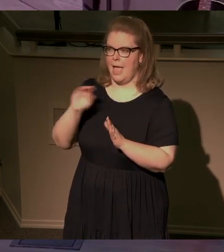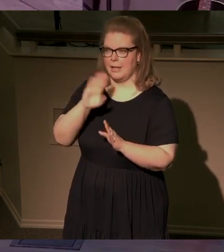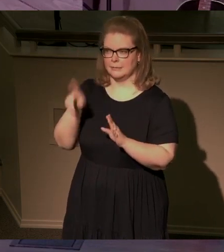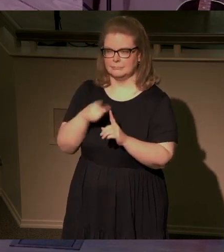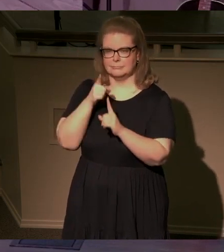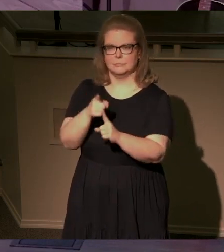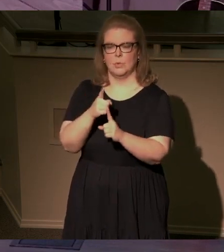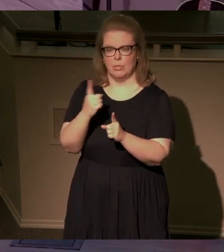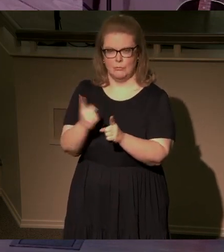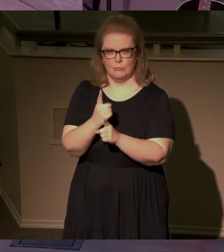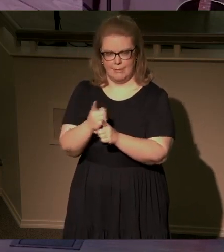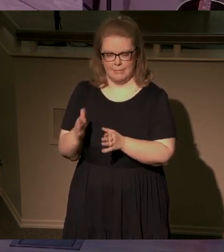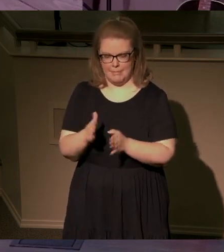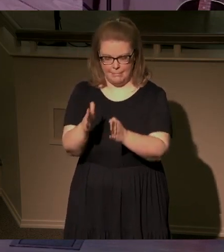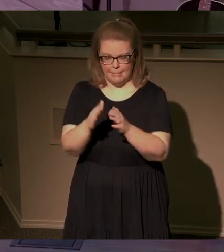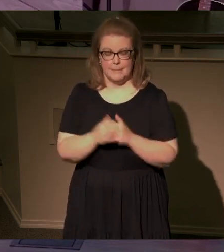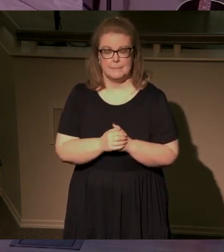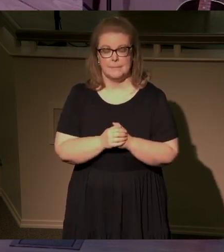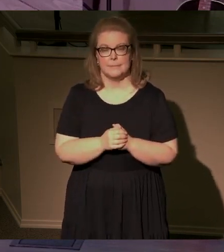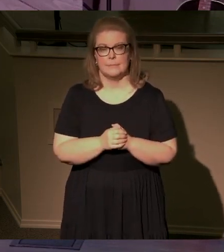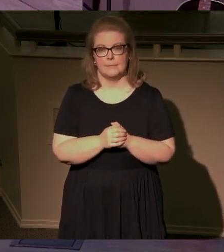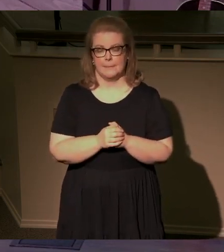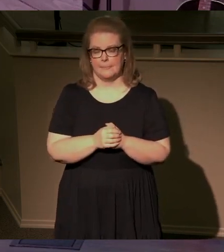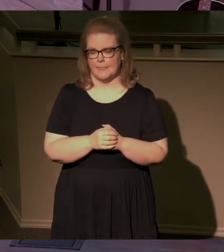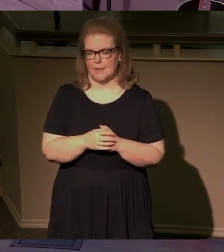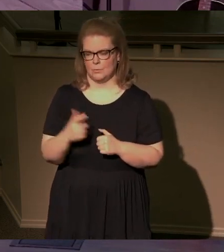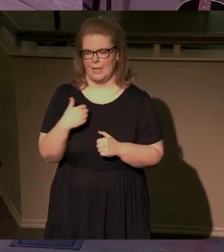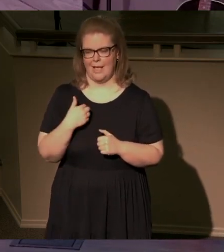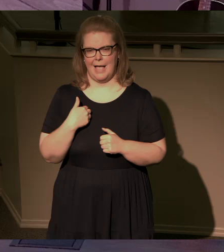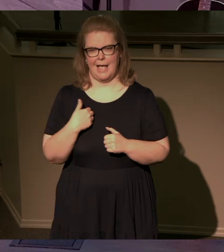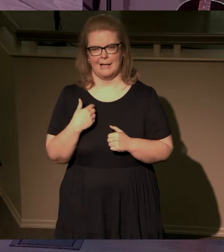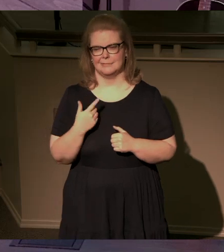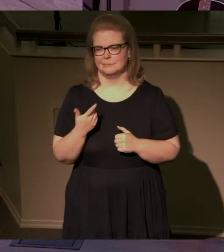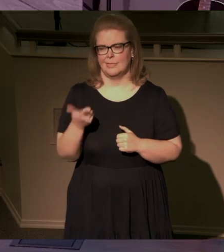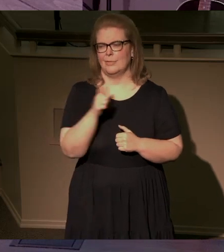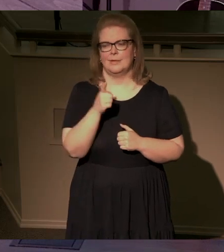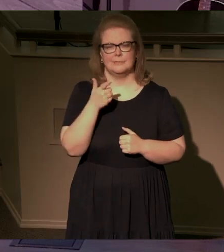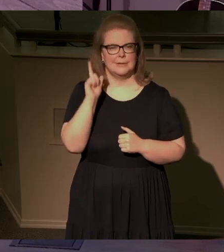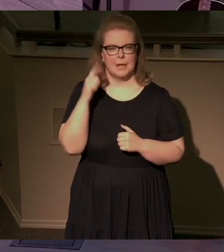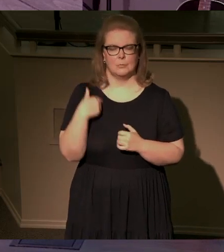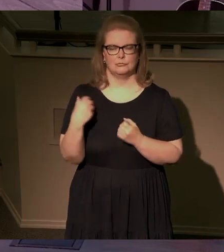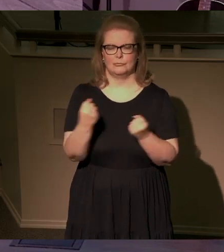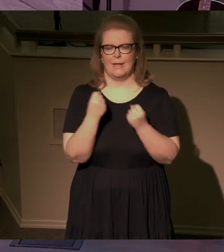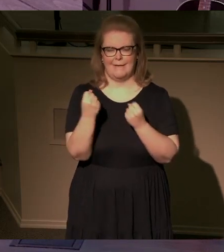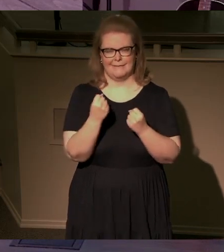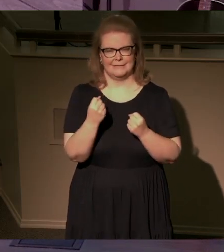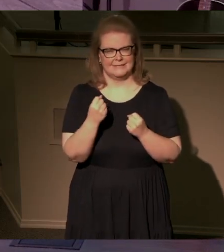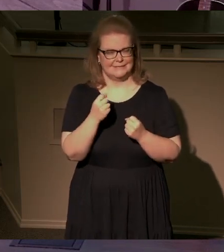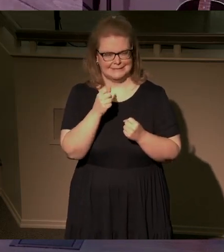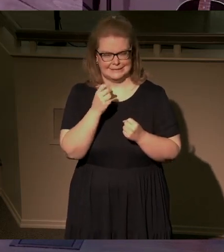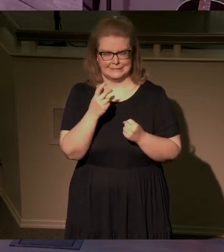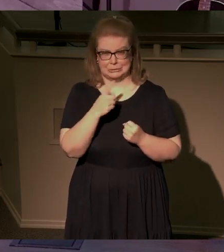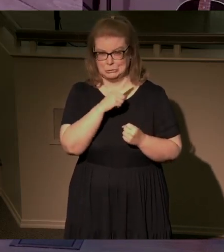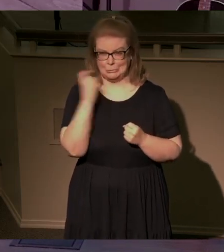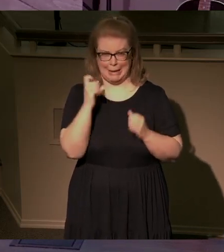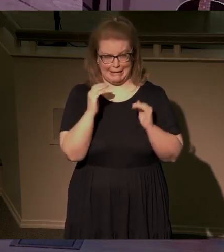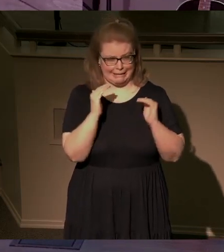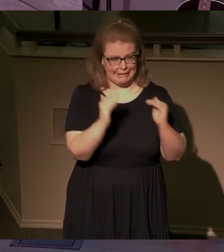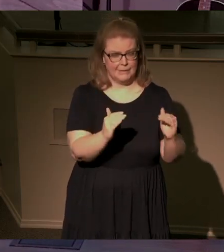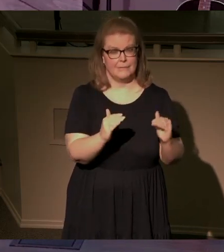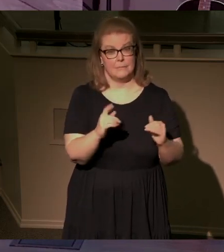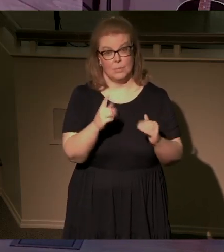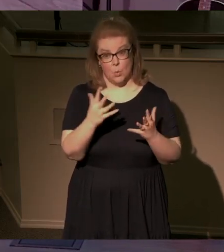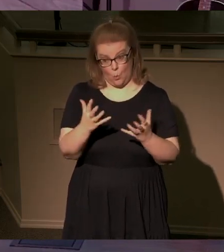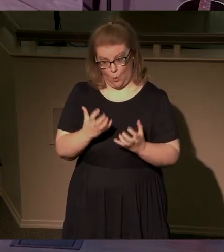I was driving about. There's not much plant life. But it reminded me that if you want to grow plants, it's really fundamentally